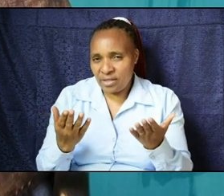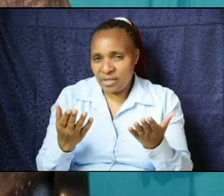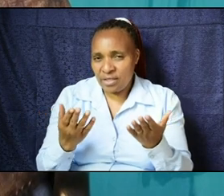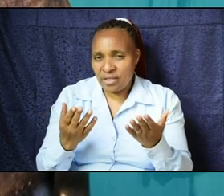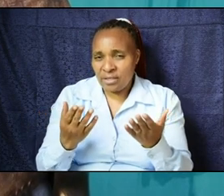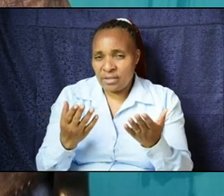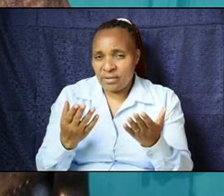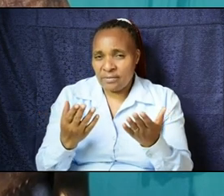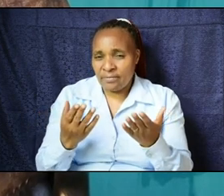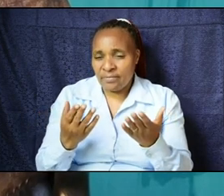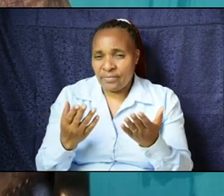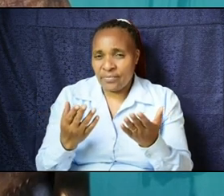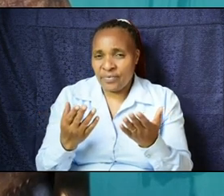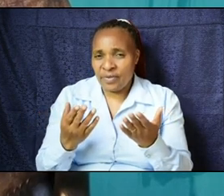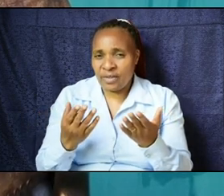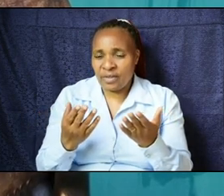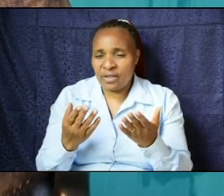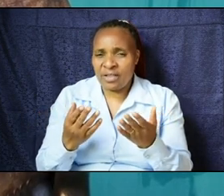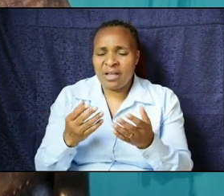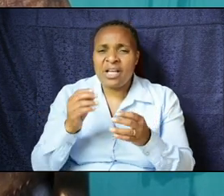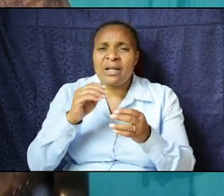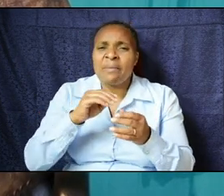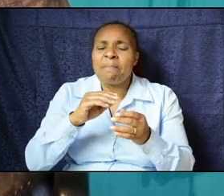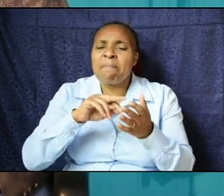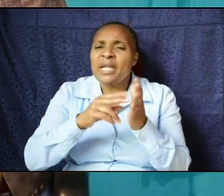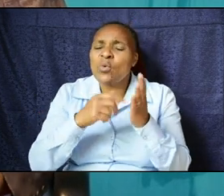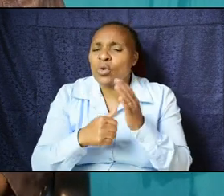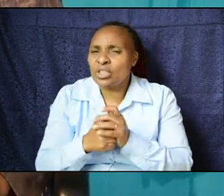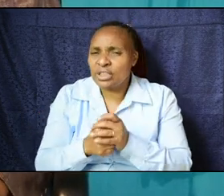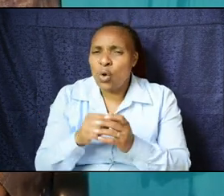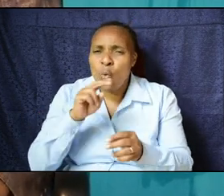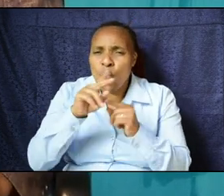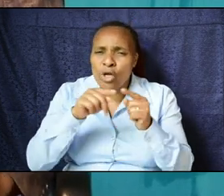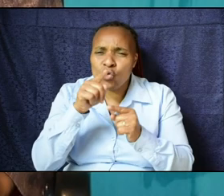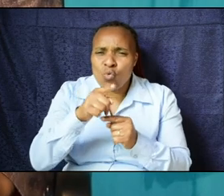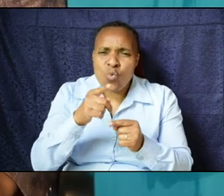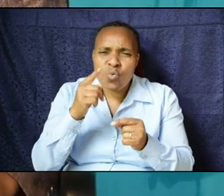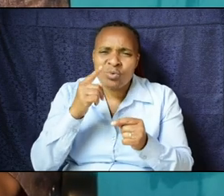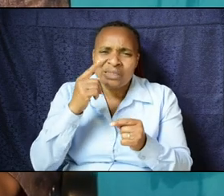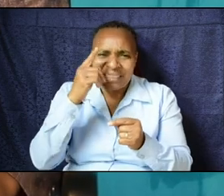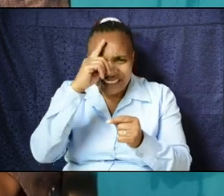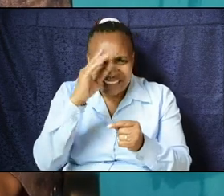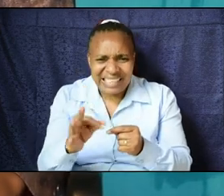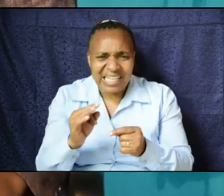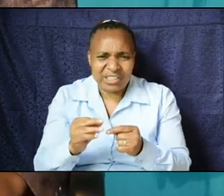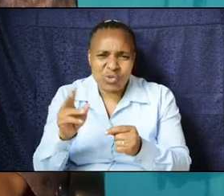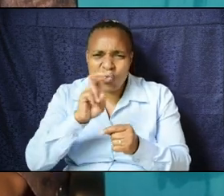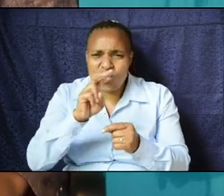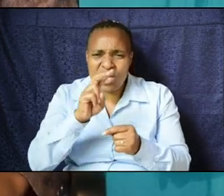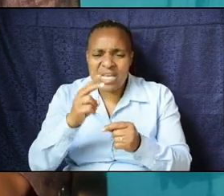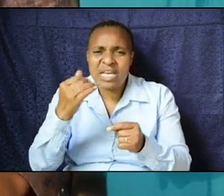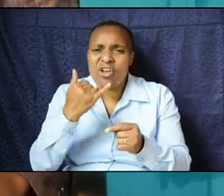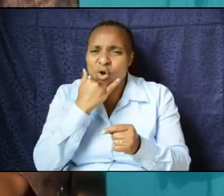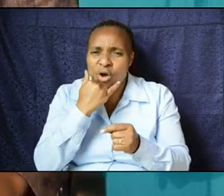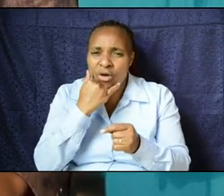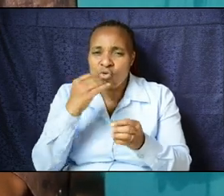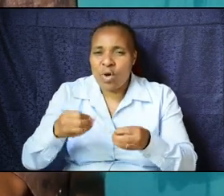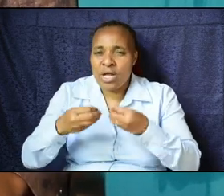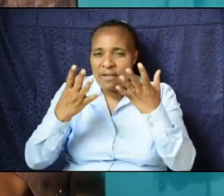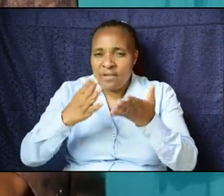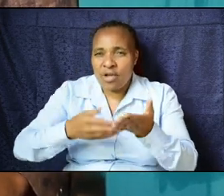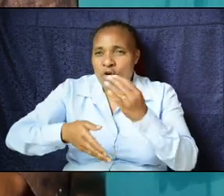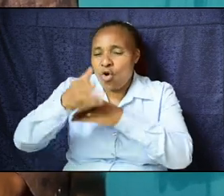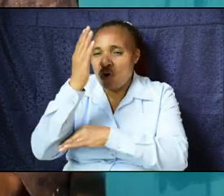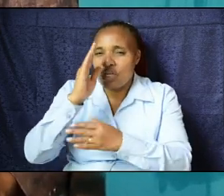glory to overlook an offense. In other words, when you overlook an offense, you are actually giving God glory.